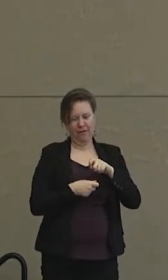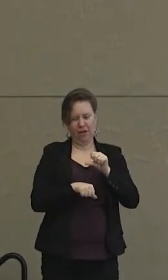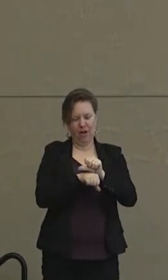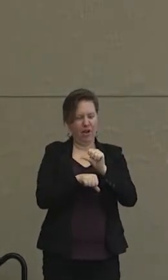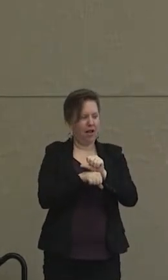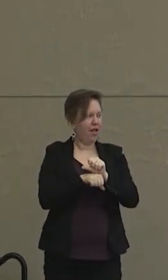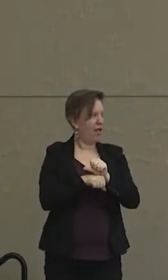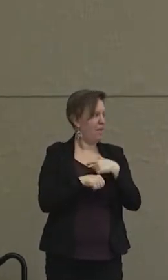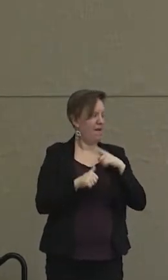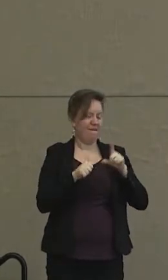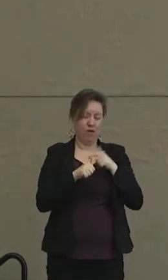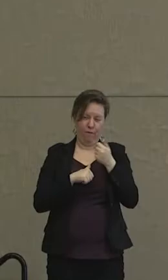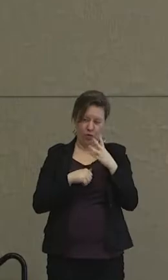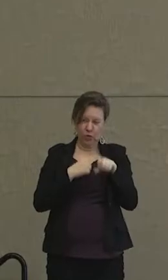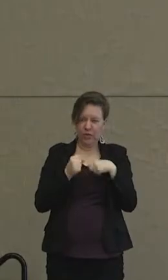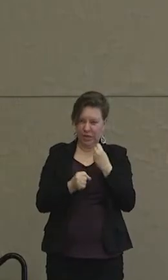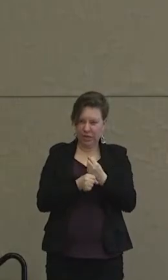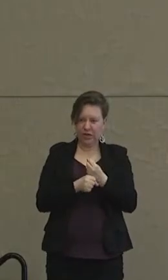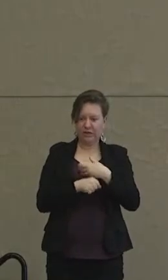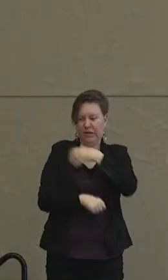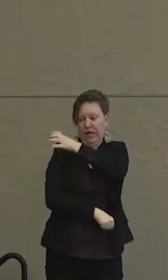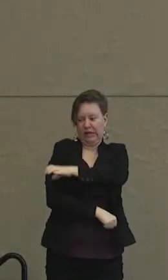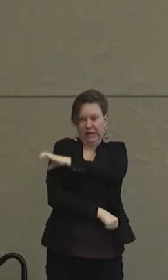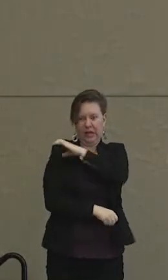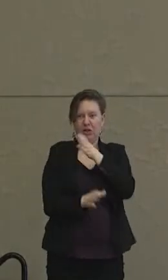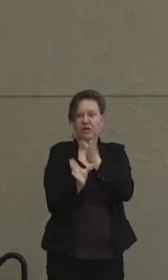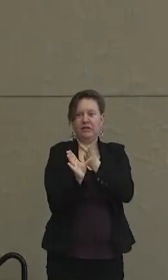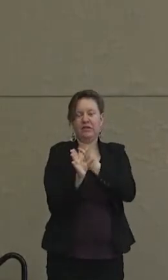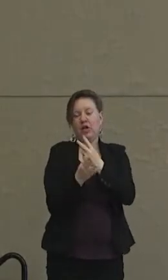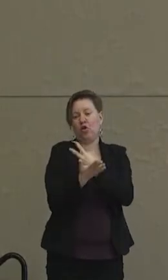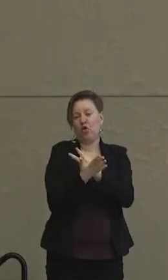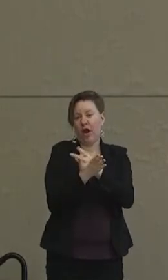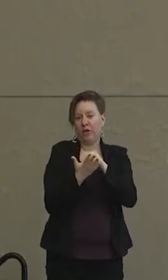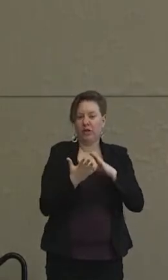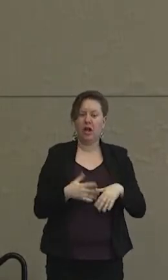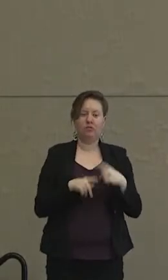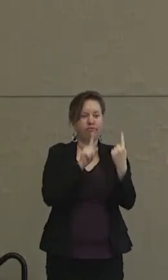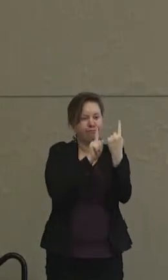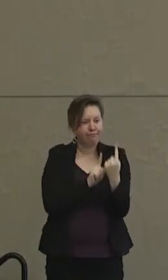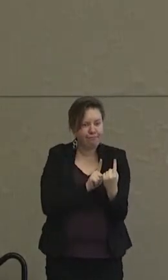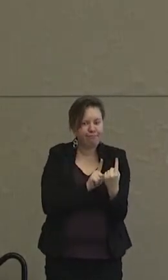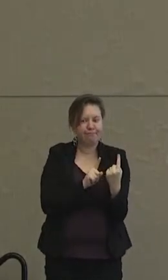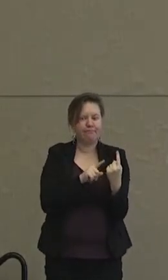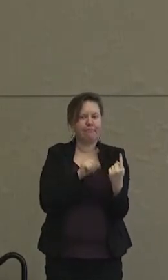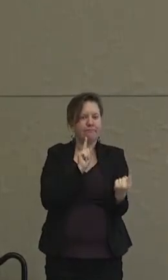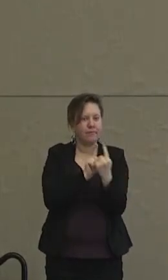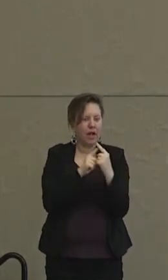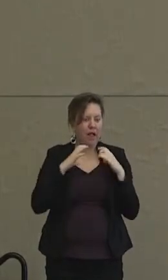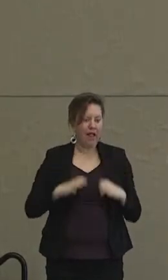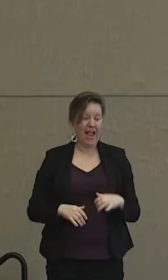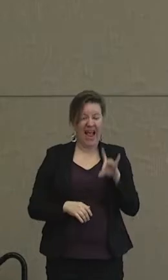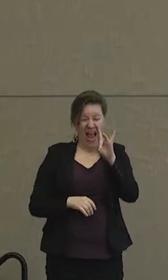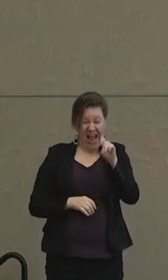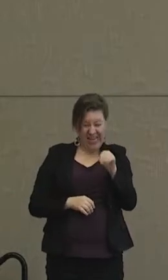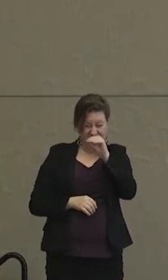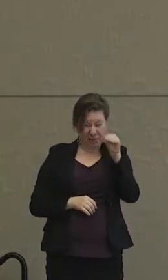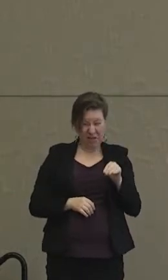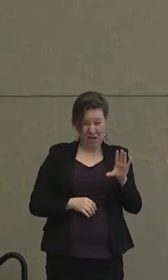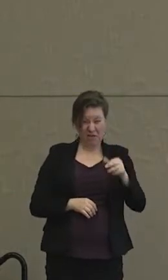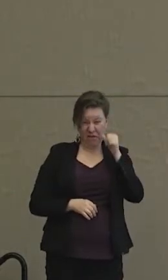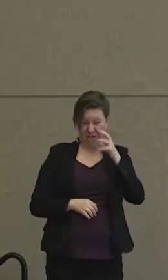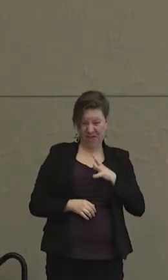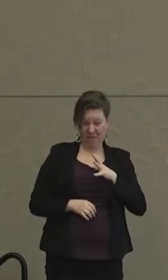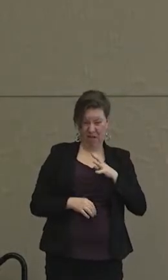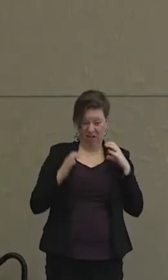And in my first couple of years as a clinical psych grad student, seeing clients, you know, when 80% of your female clients